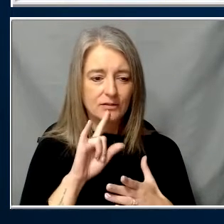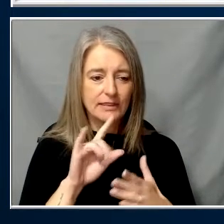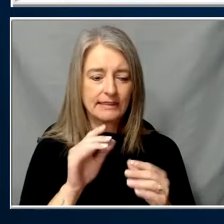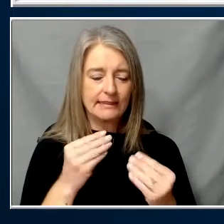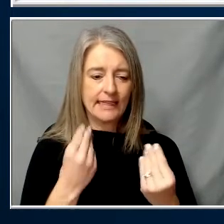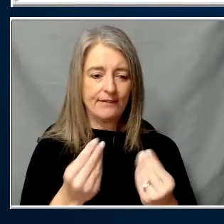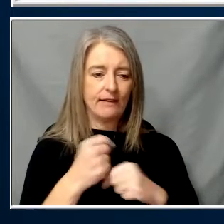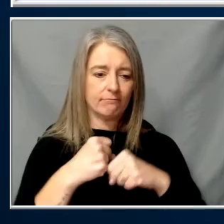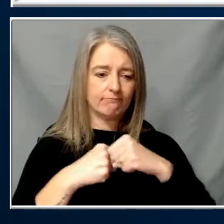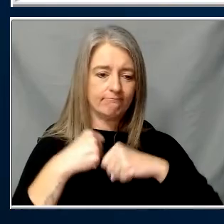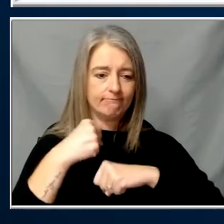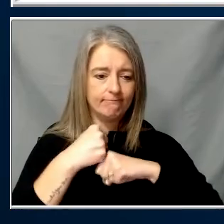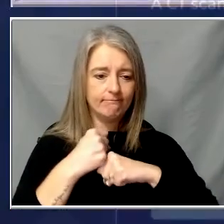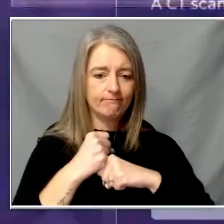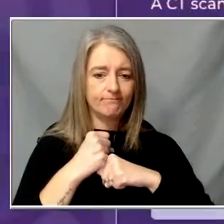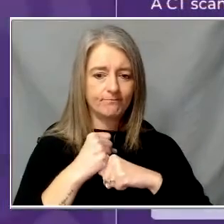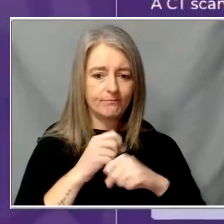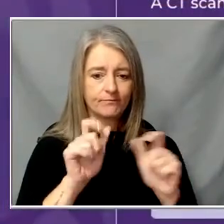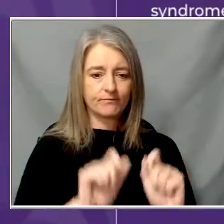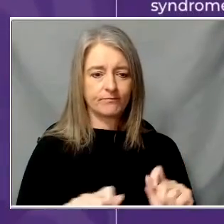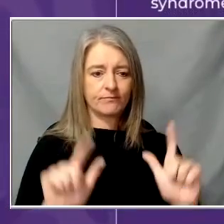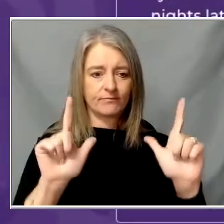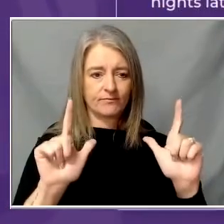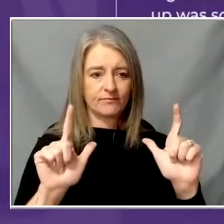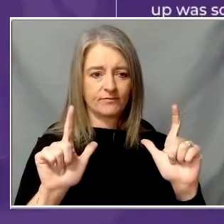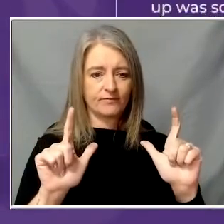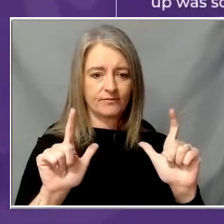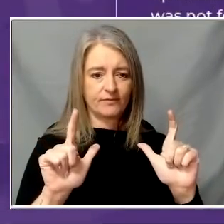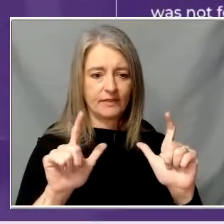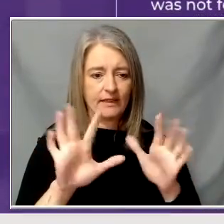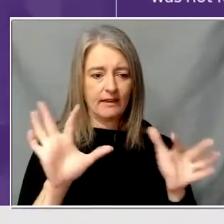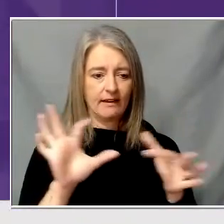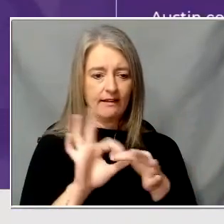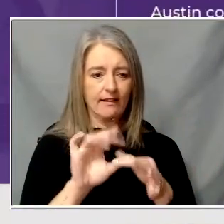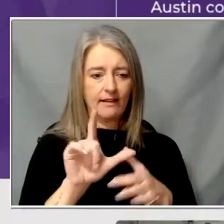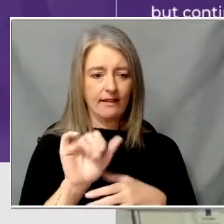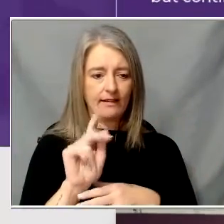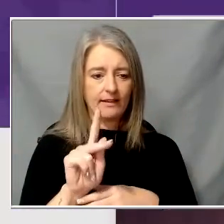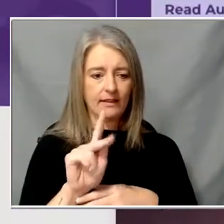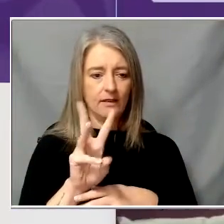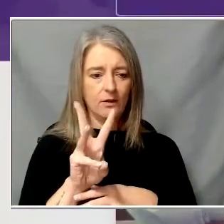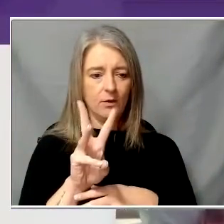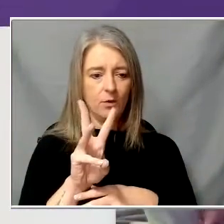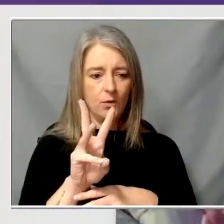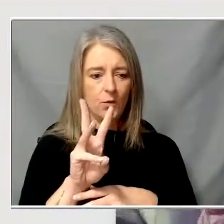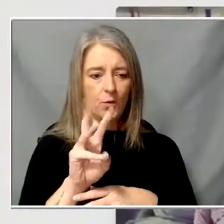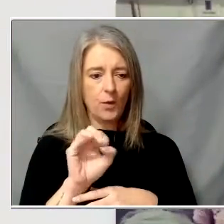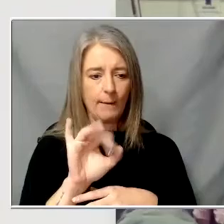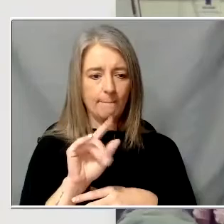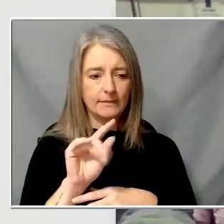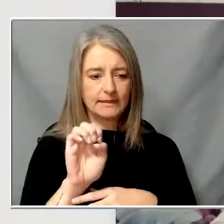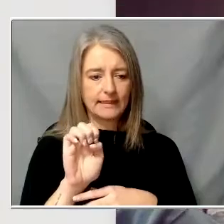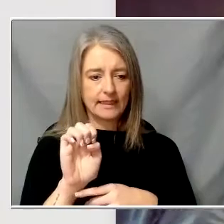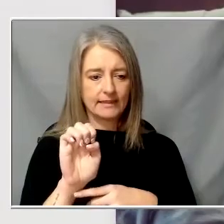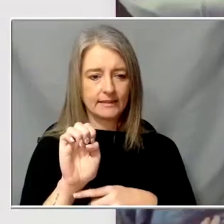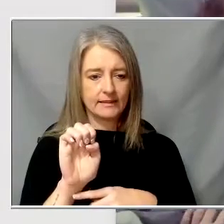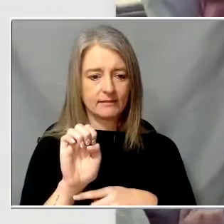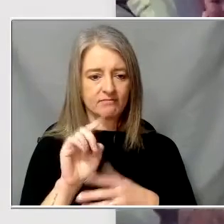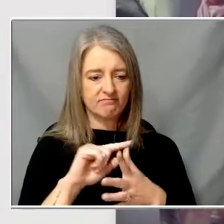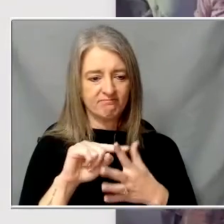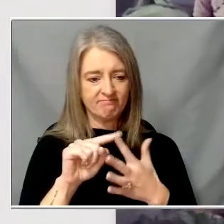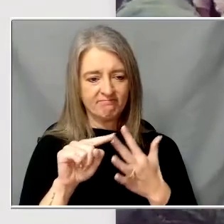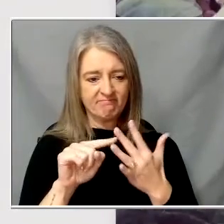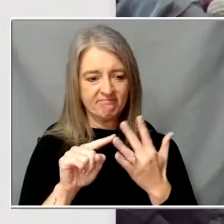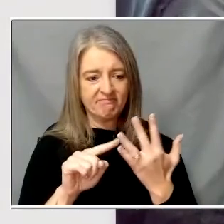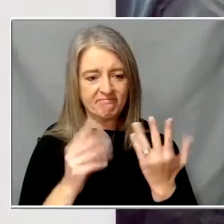We put information up on the screen right here. Here's a bit.ly link, and here is the website. So click on that. It'll take you to this page, all sorts of information. It'll tell